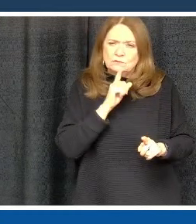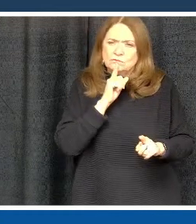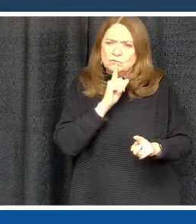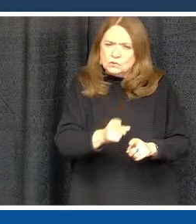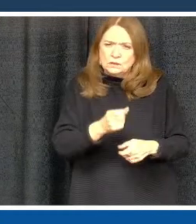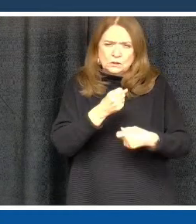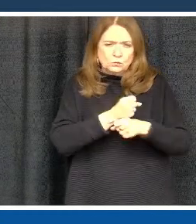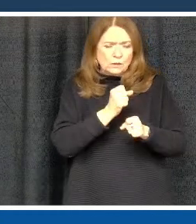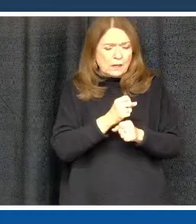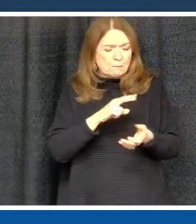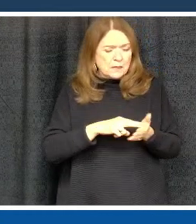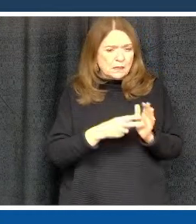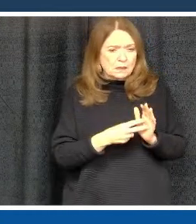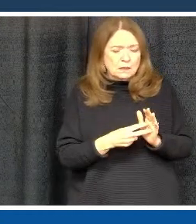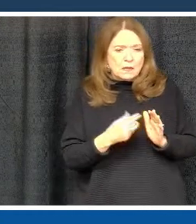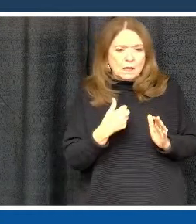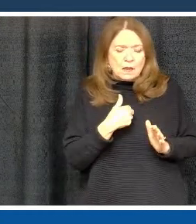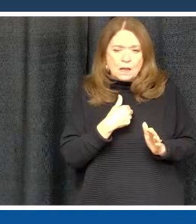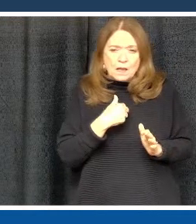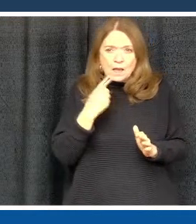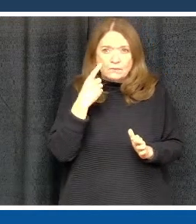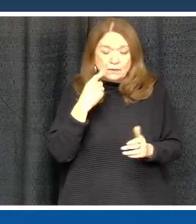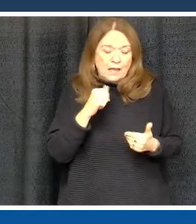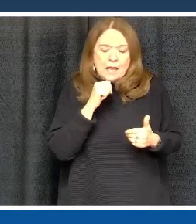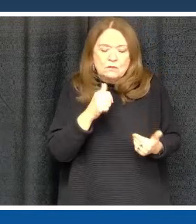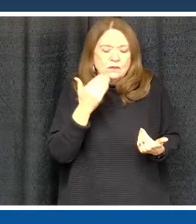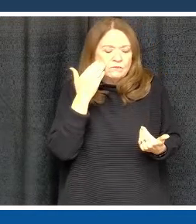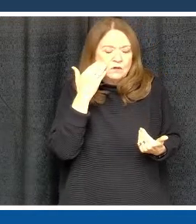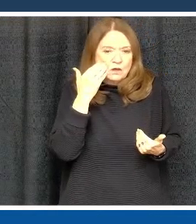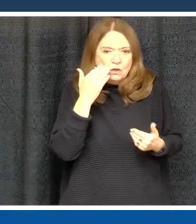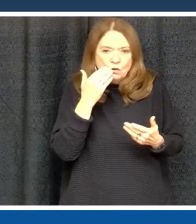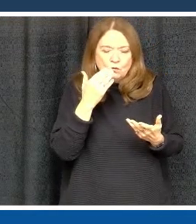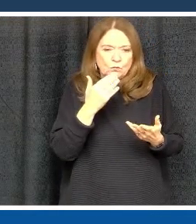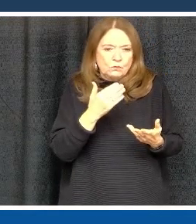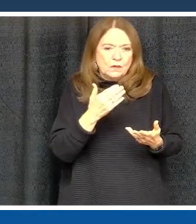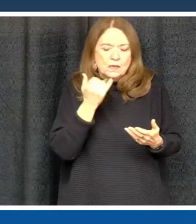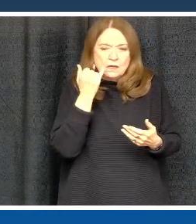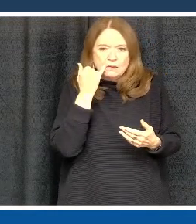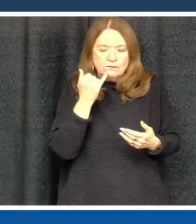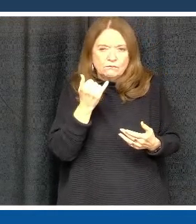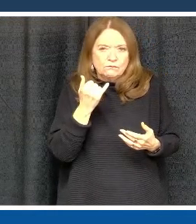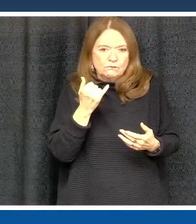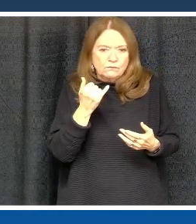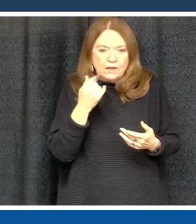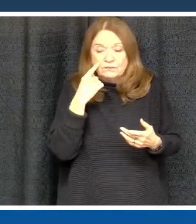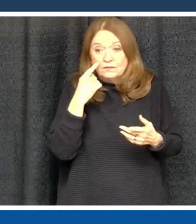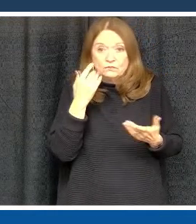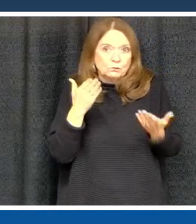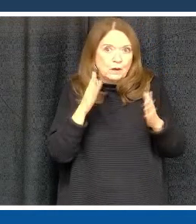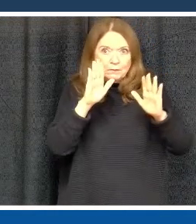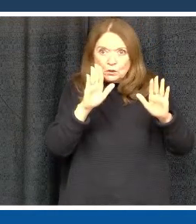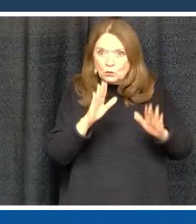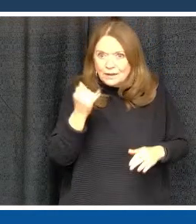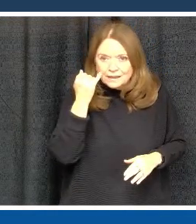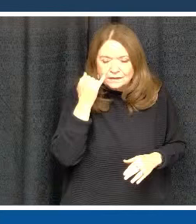created, I think, I don't even know at the end of the day if either of these, I think they're probably great ideas, but we're never going to